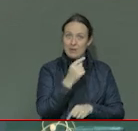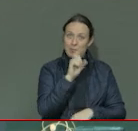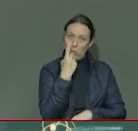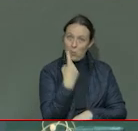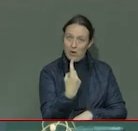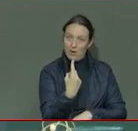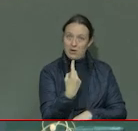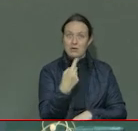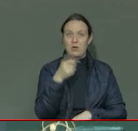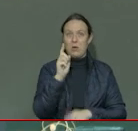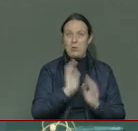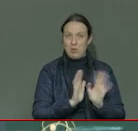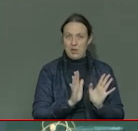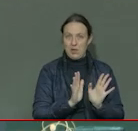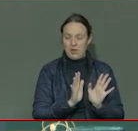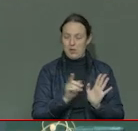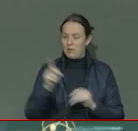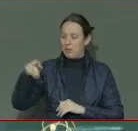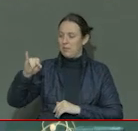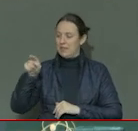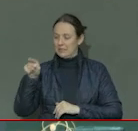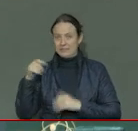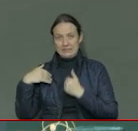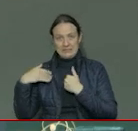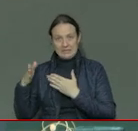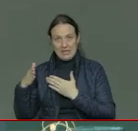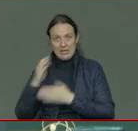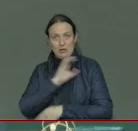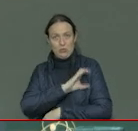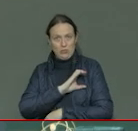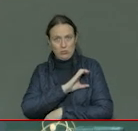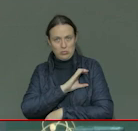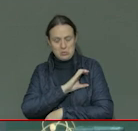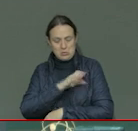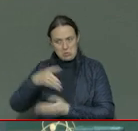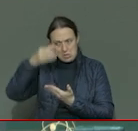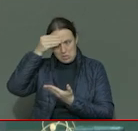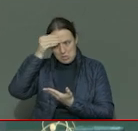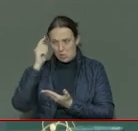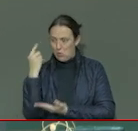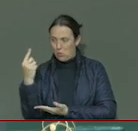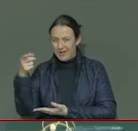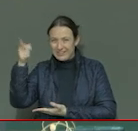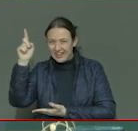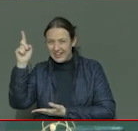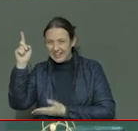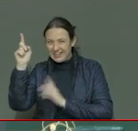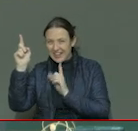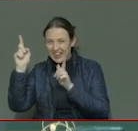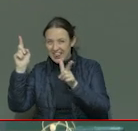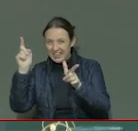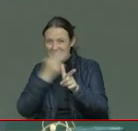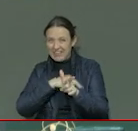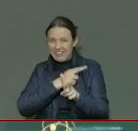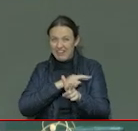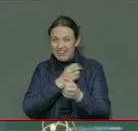started out as a Christian, where he was told that there's only one God, would it have been easy for him to accept many religions?